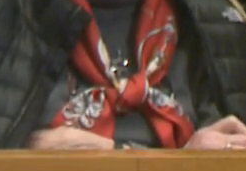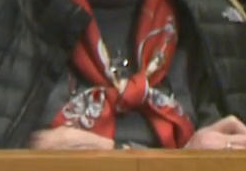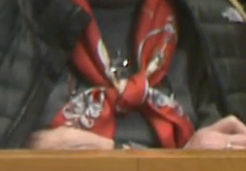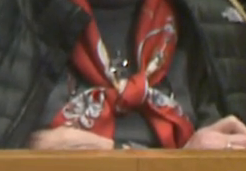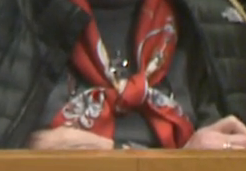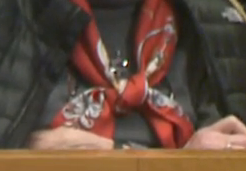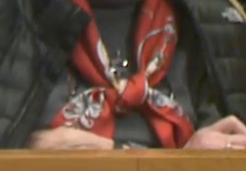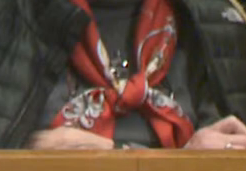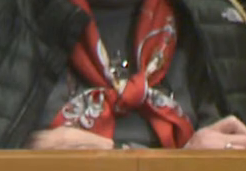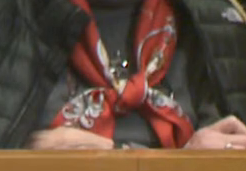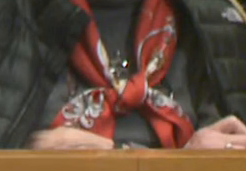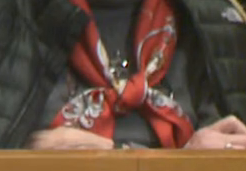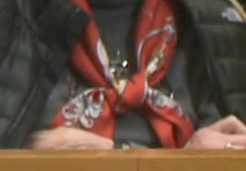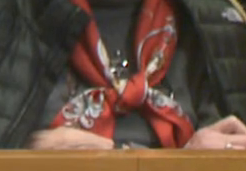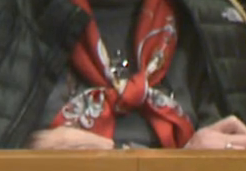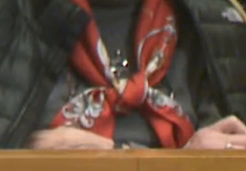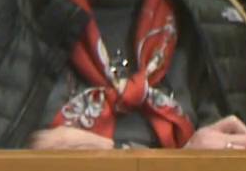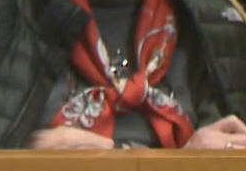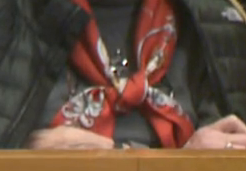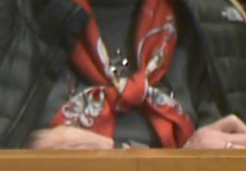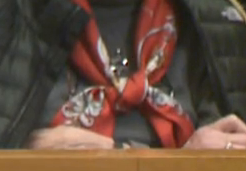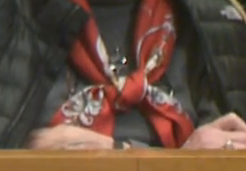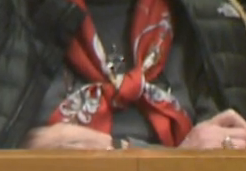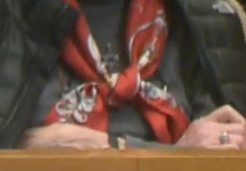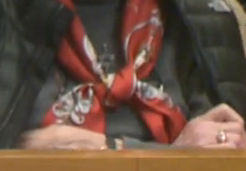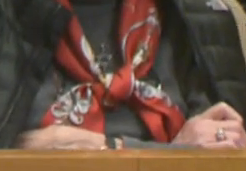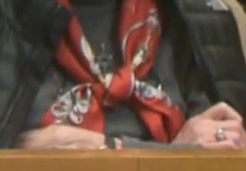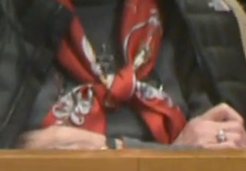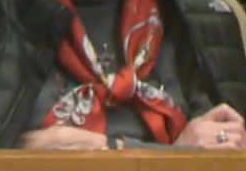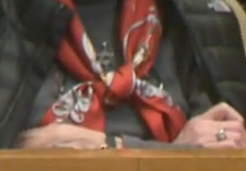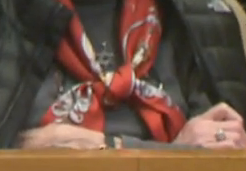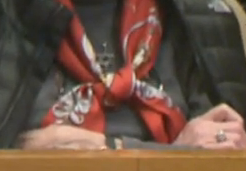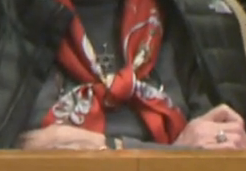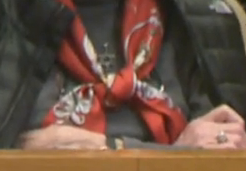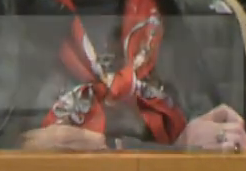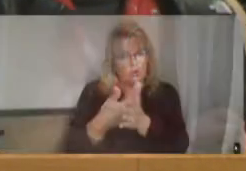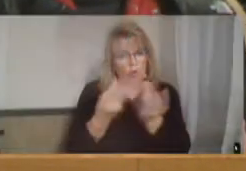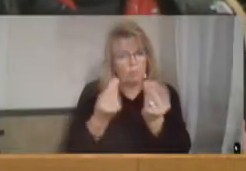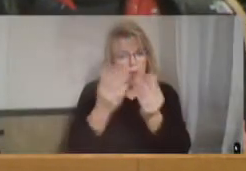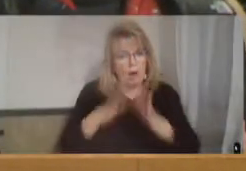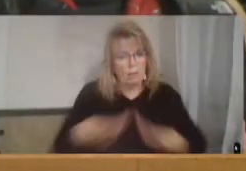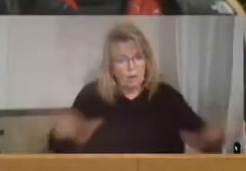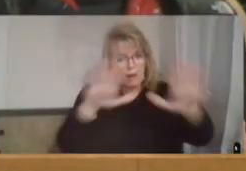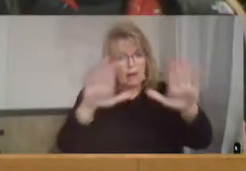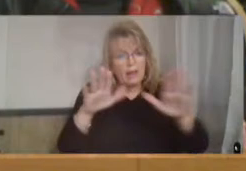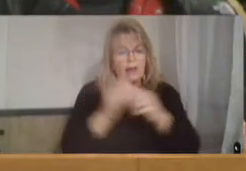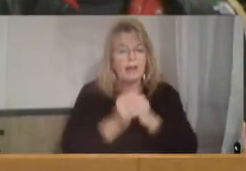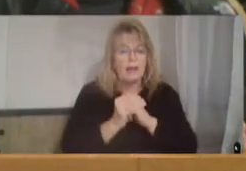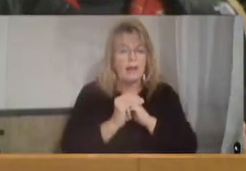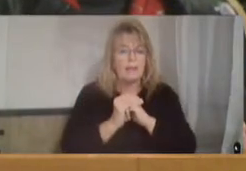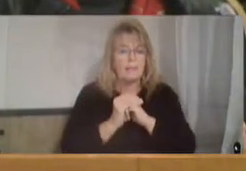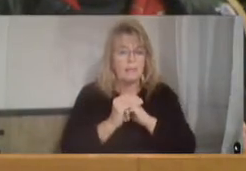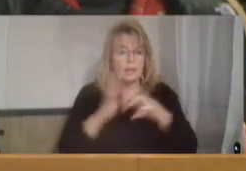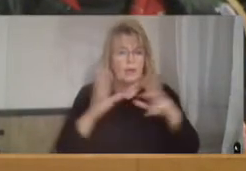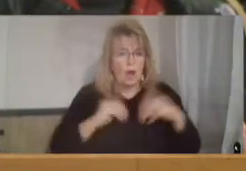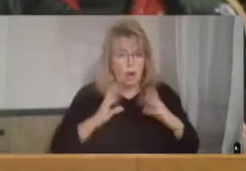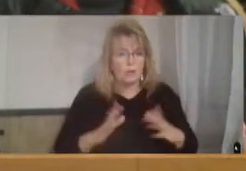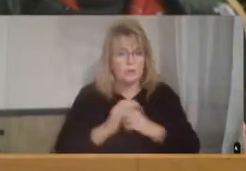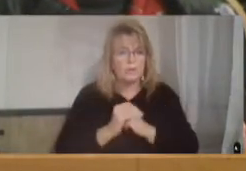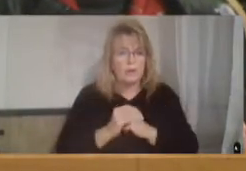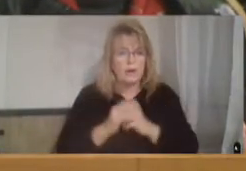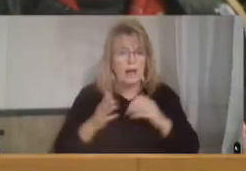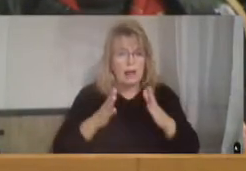are required to notify adjoining property owners, so those touching the abandonment, alleyway and abandonment that's in